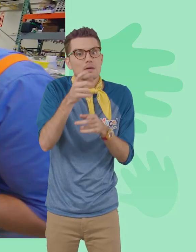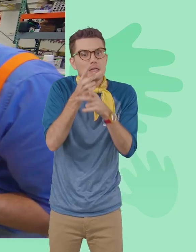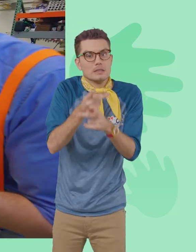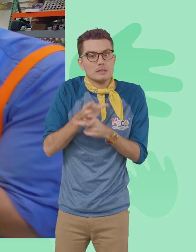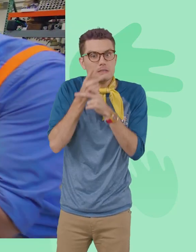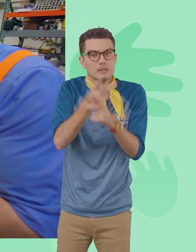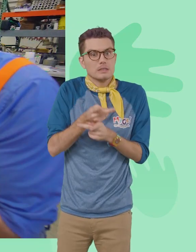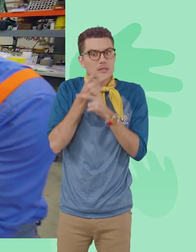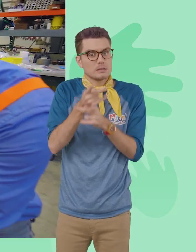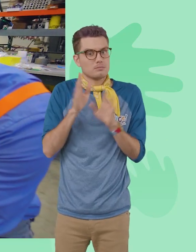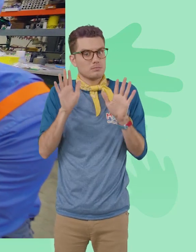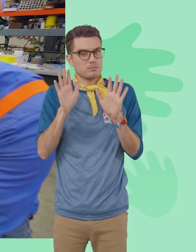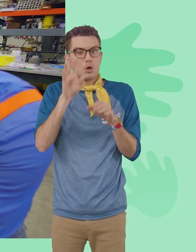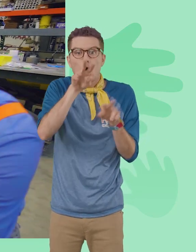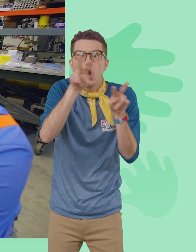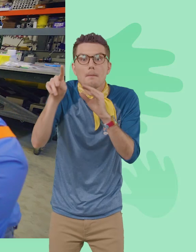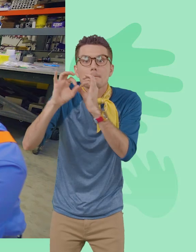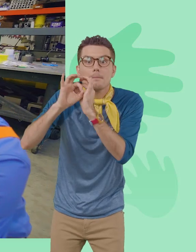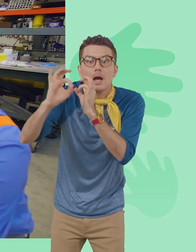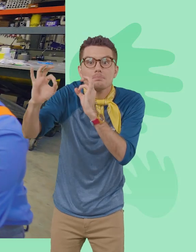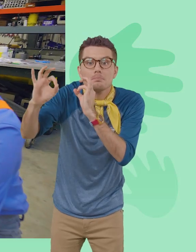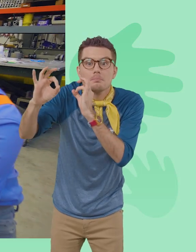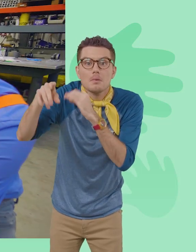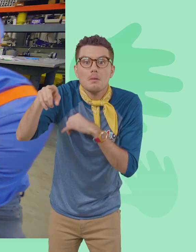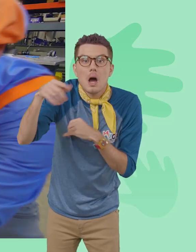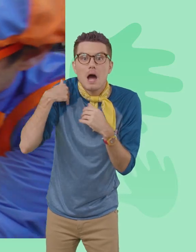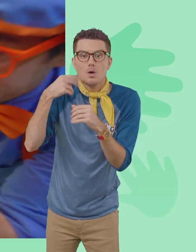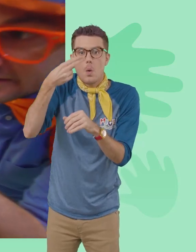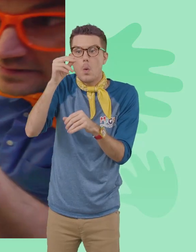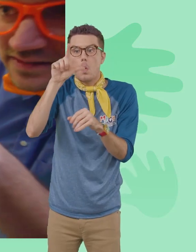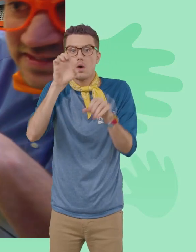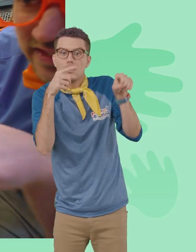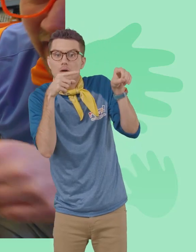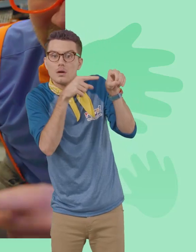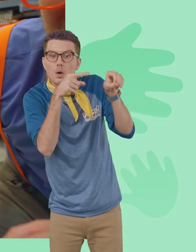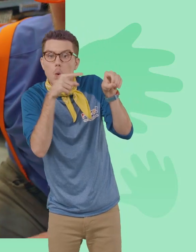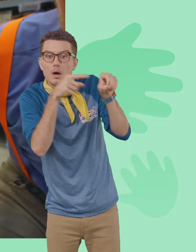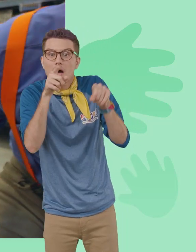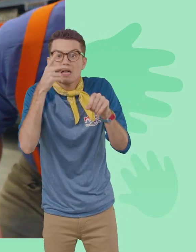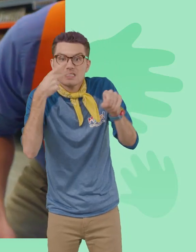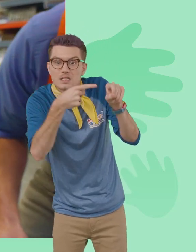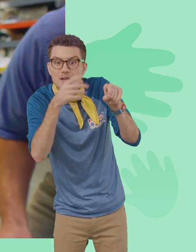Yeah, look at these pipes. Some of the pipes have holes in them. Do you see that?